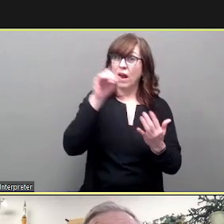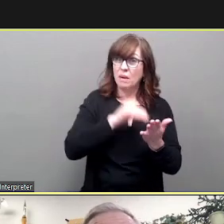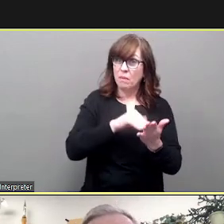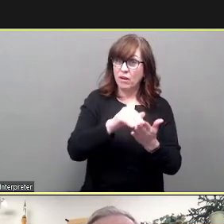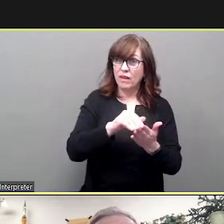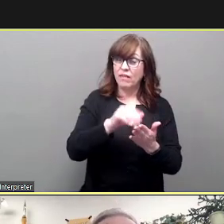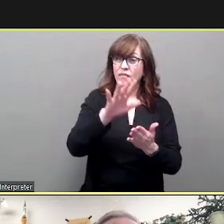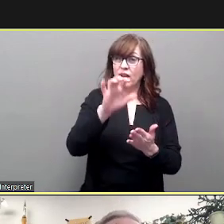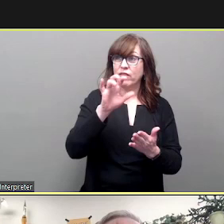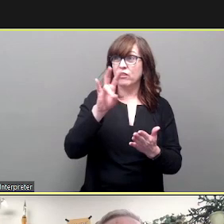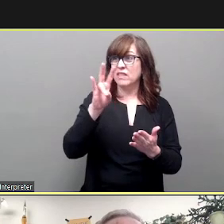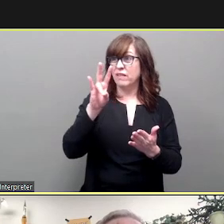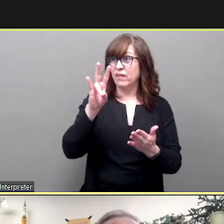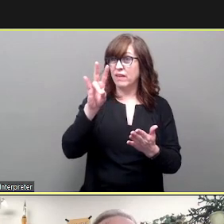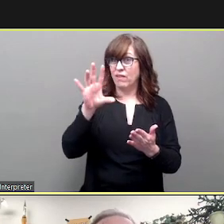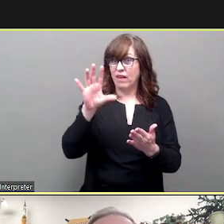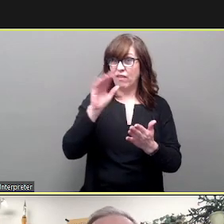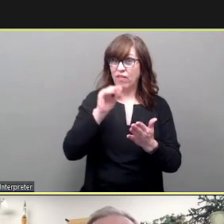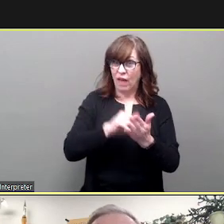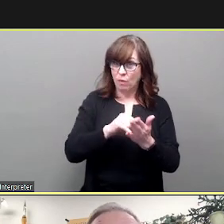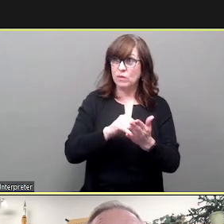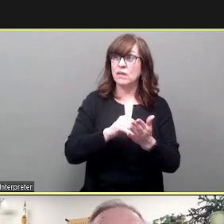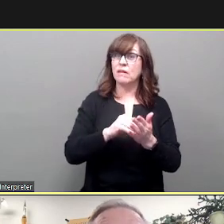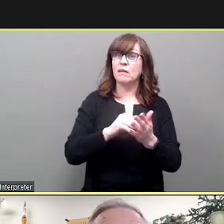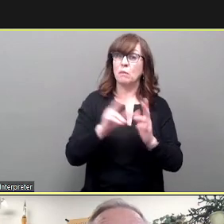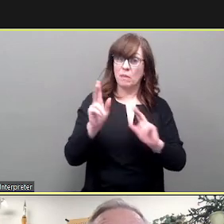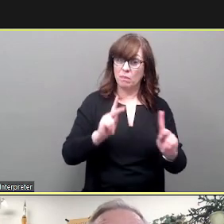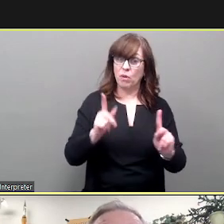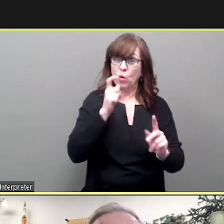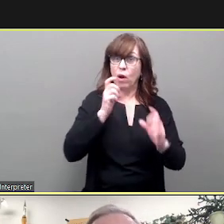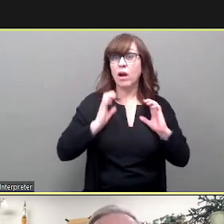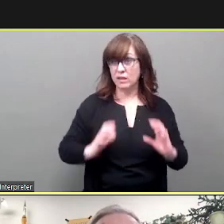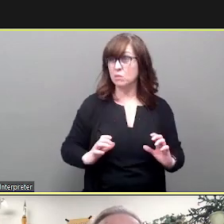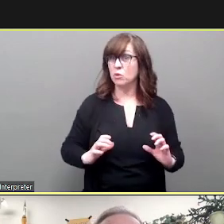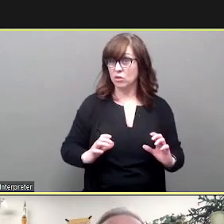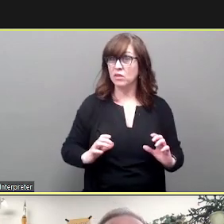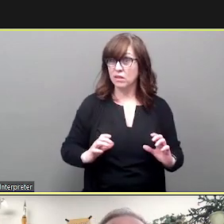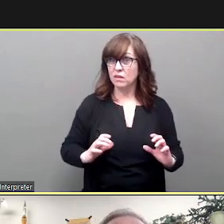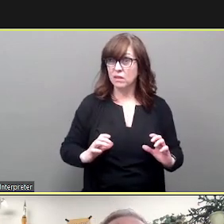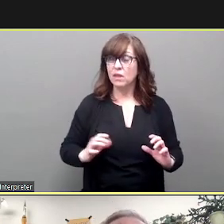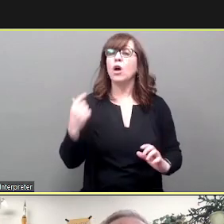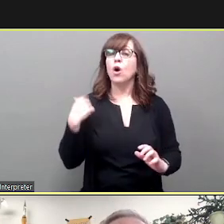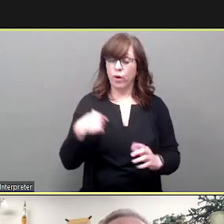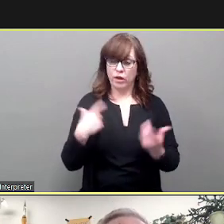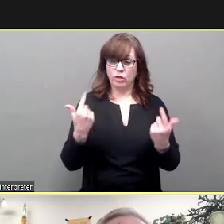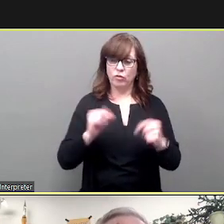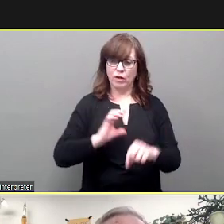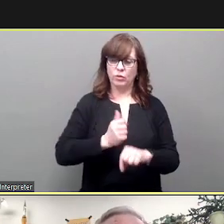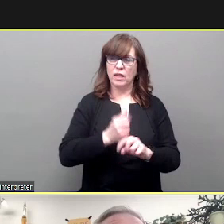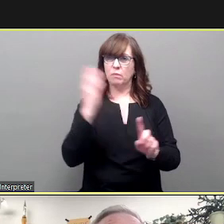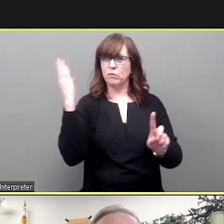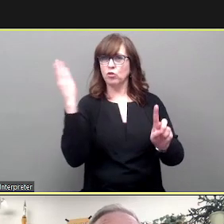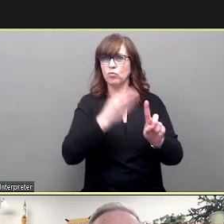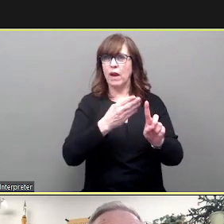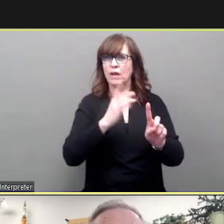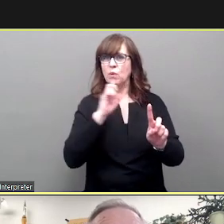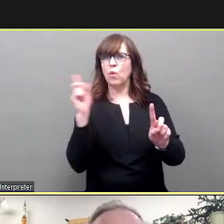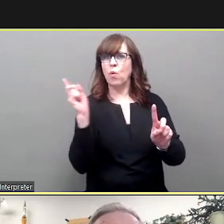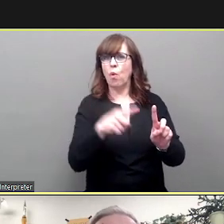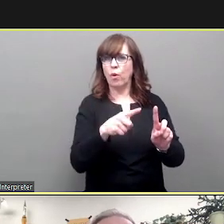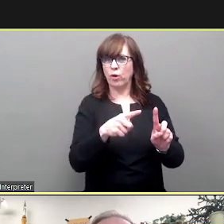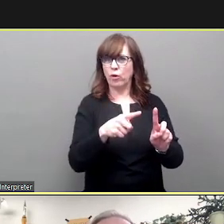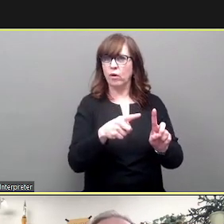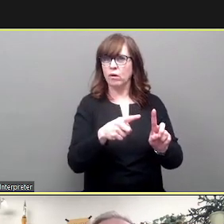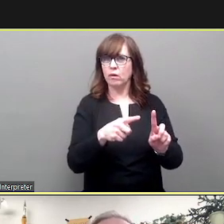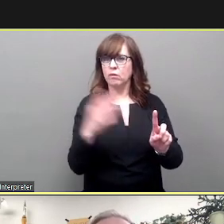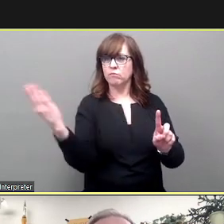1,051,755 folks who are our customers, exactly half of our population. We're going to try to set up a direct order route for them as